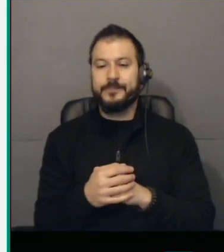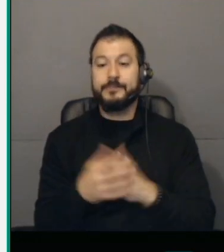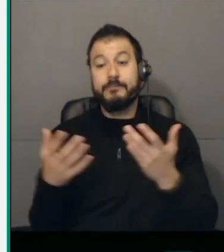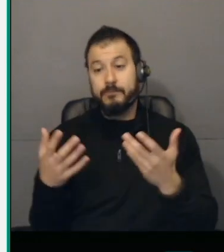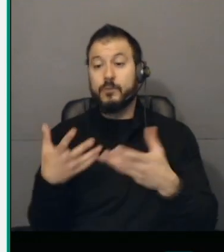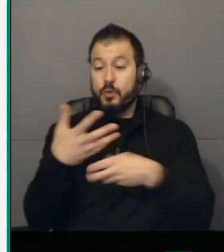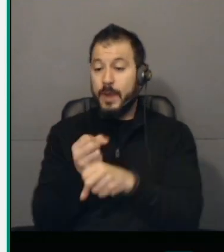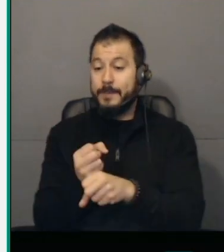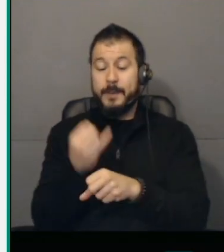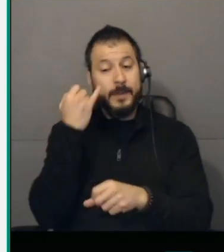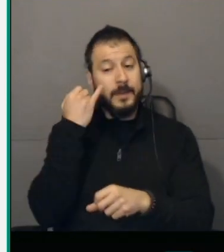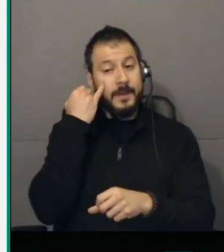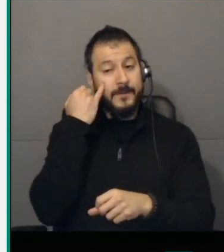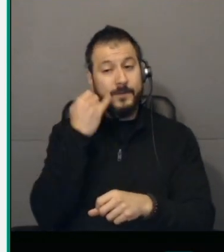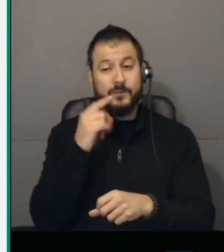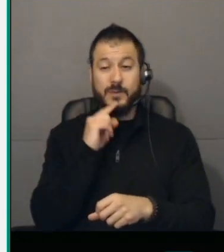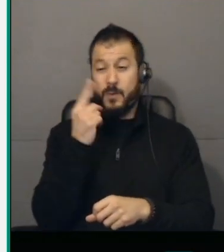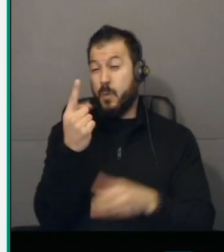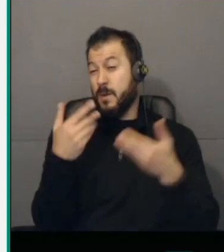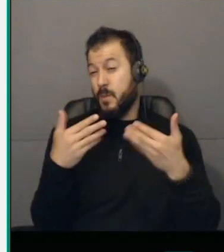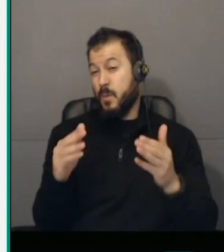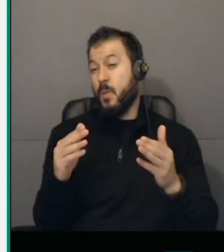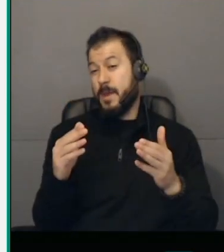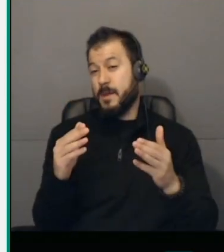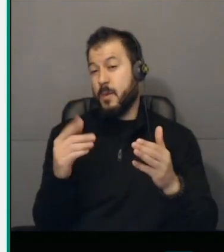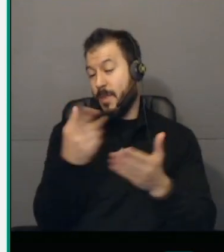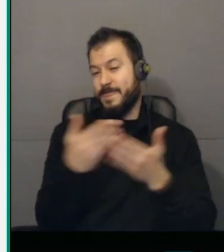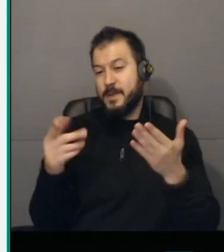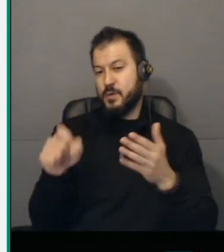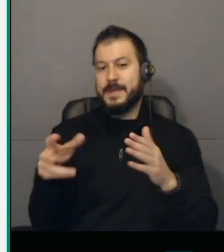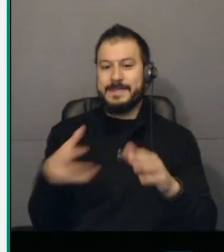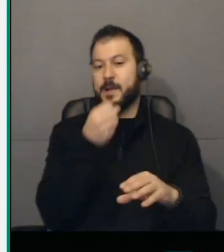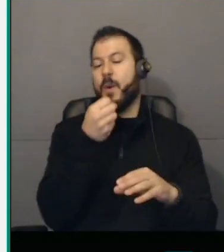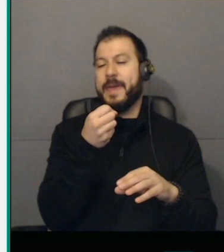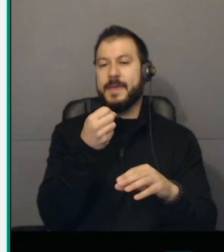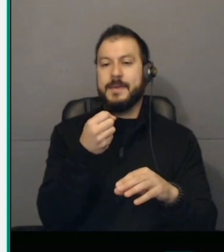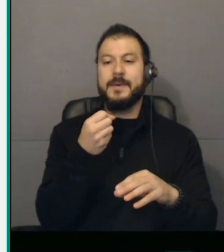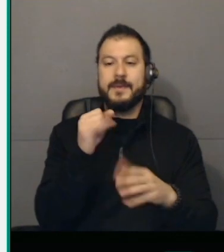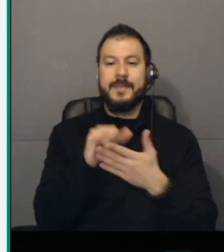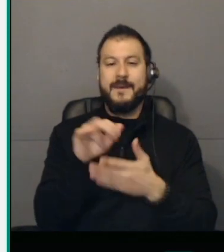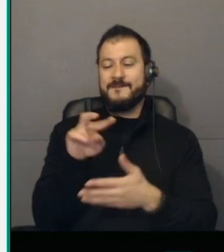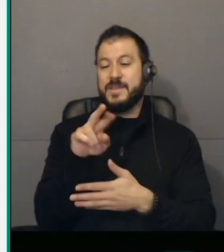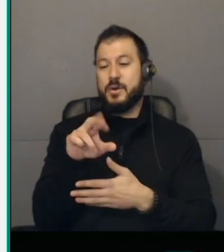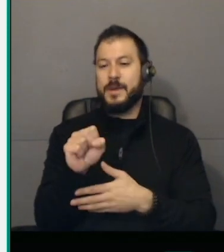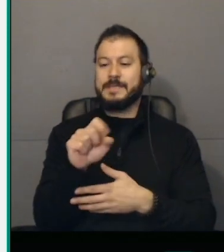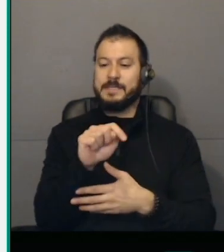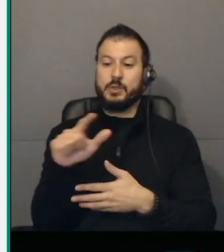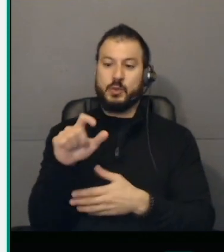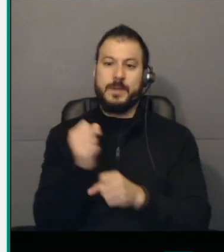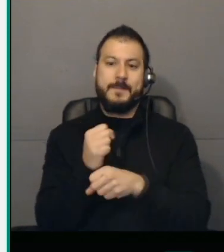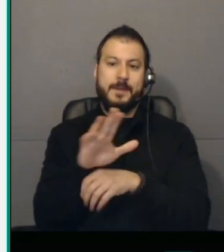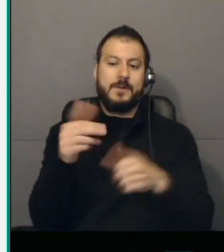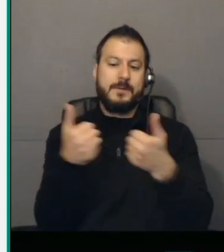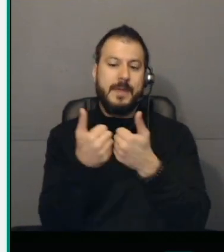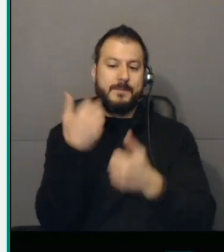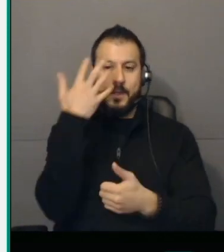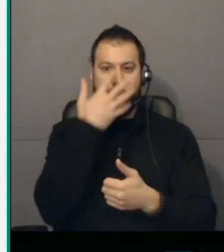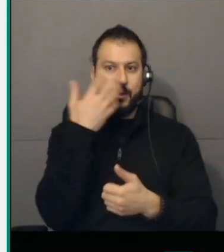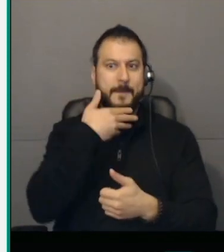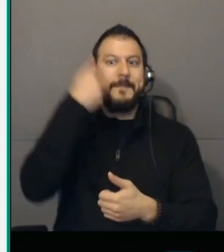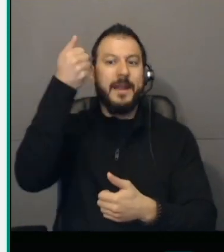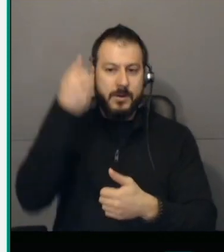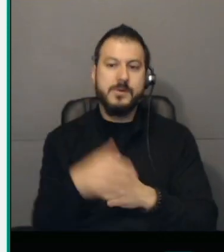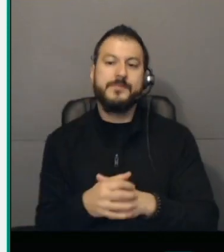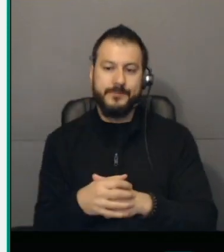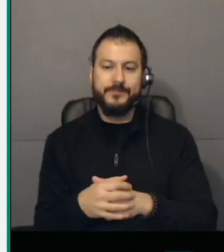So to wrap up, if there's one way you take away, and one thing you take away from this, it's that VRS is a tool that can make your games look